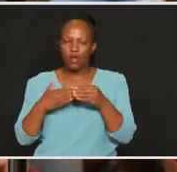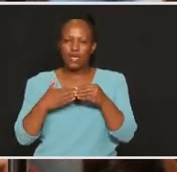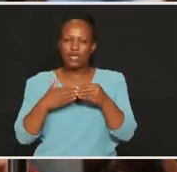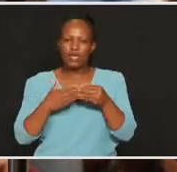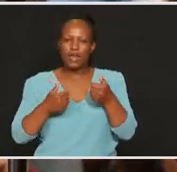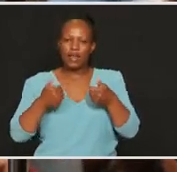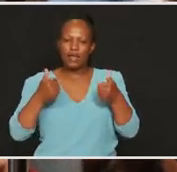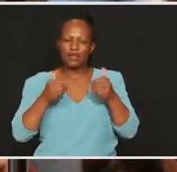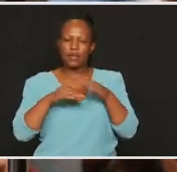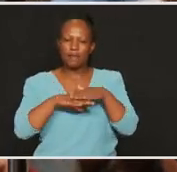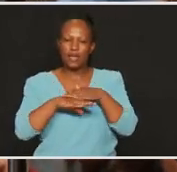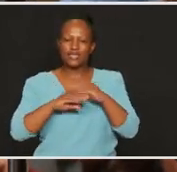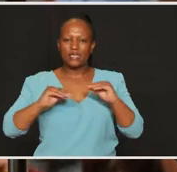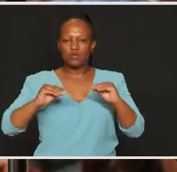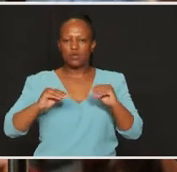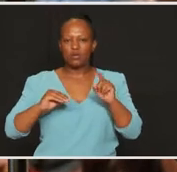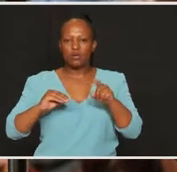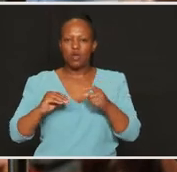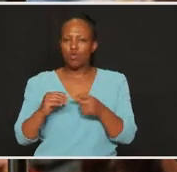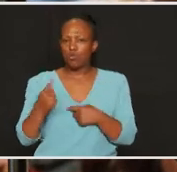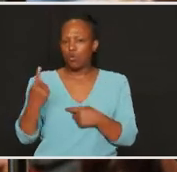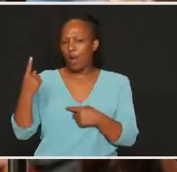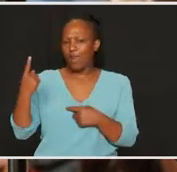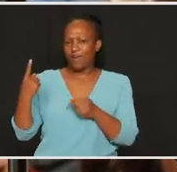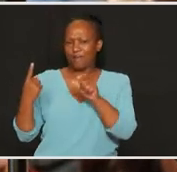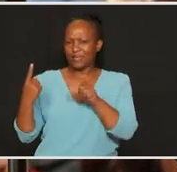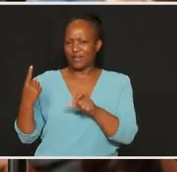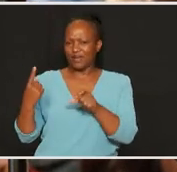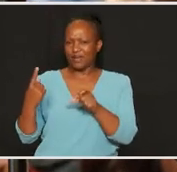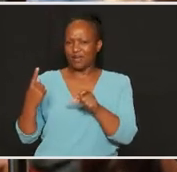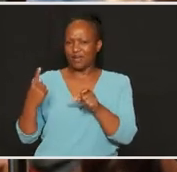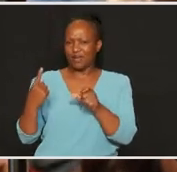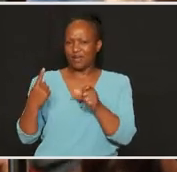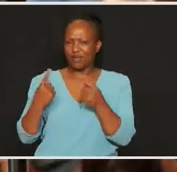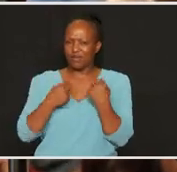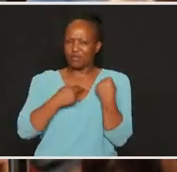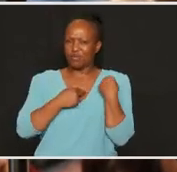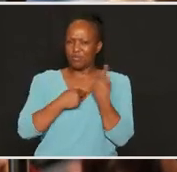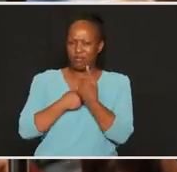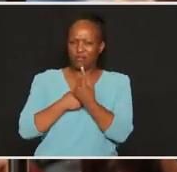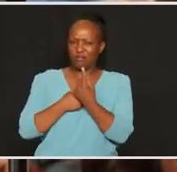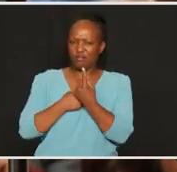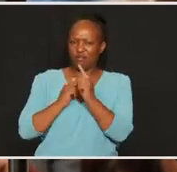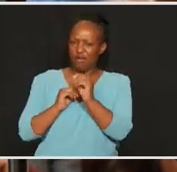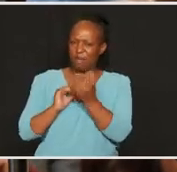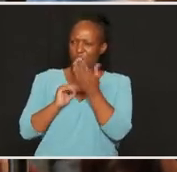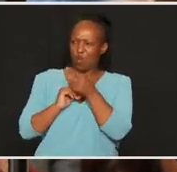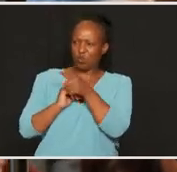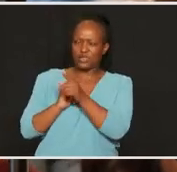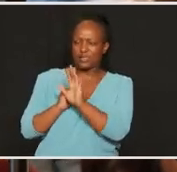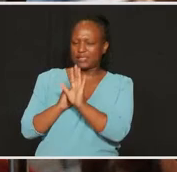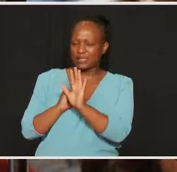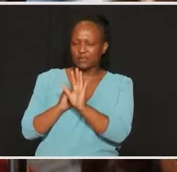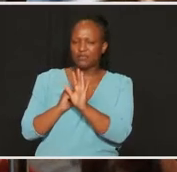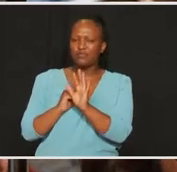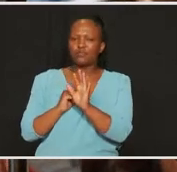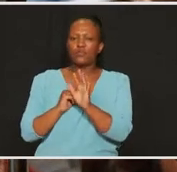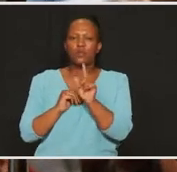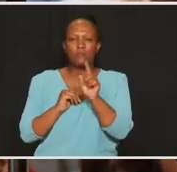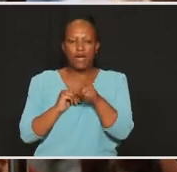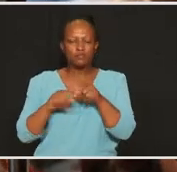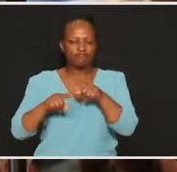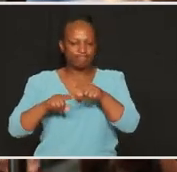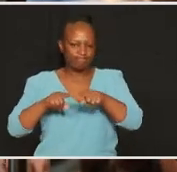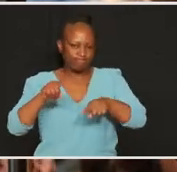political education and not have a centralized approach to what is and then also have a decentralized approach